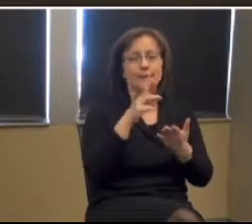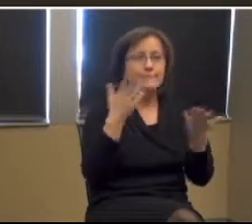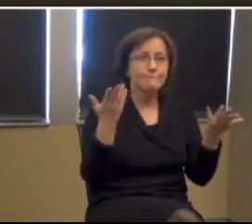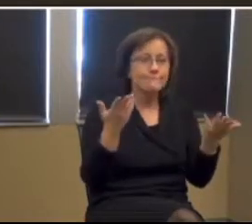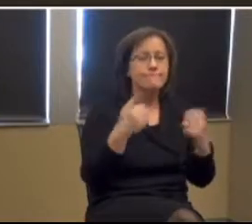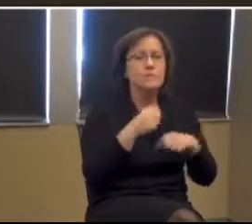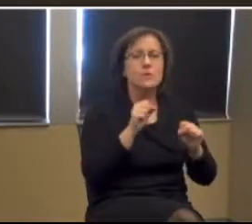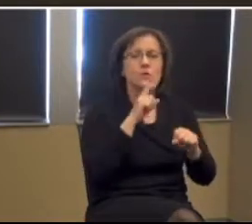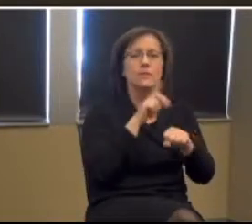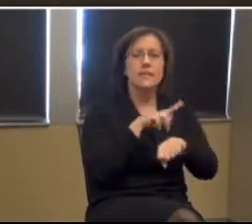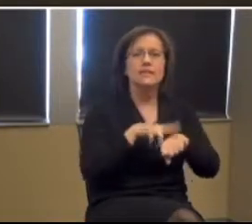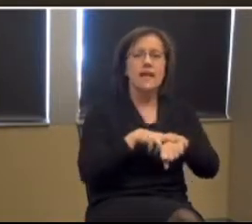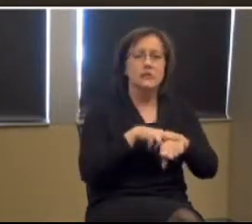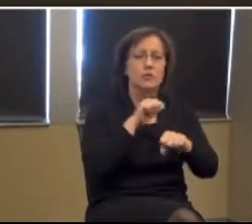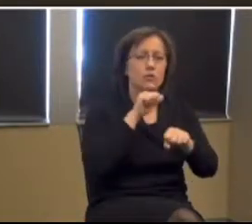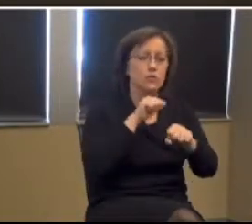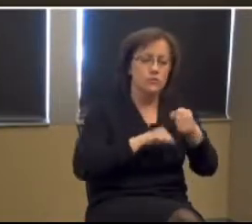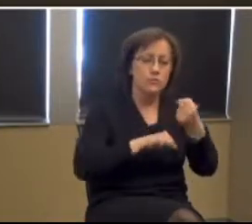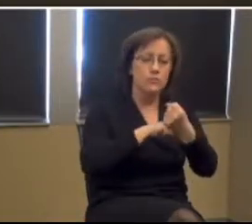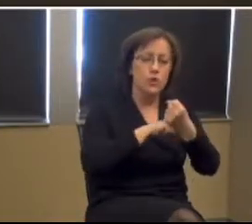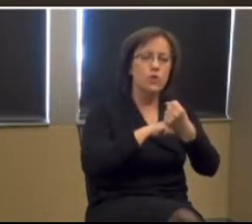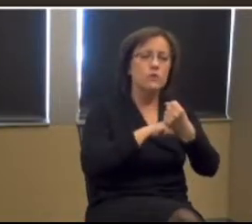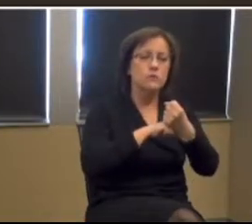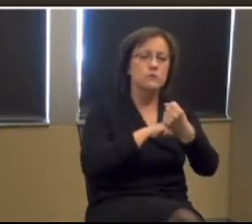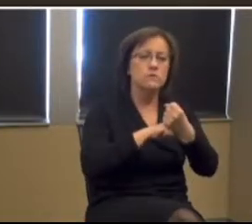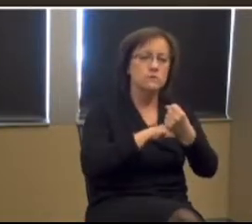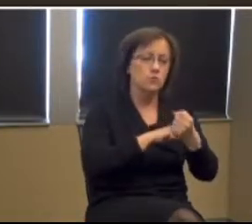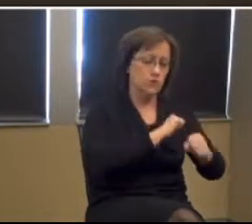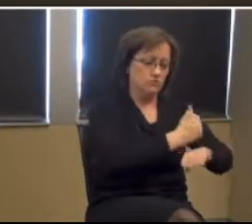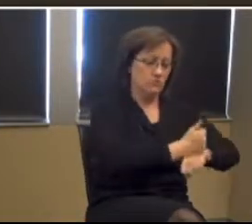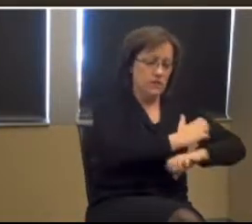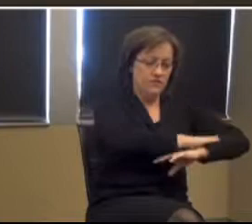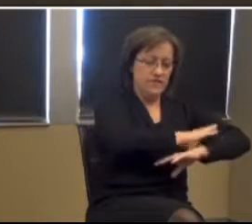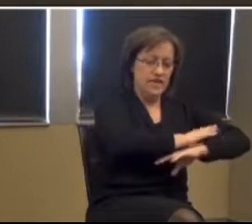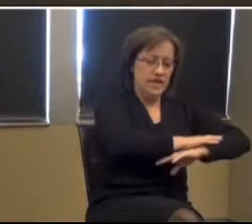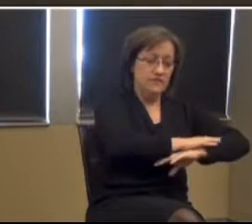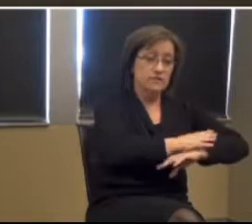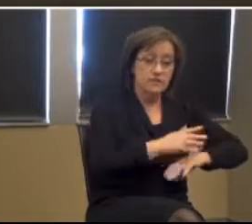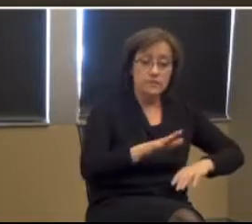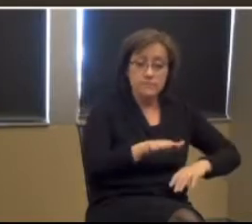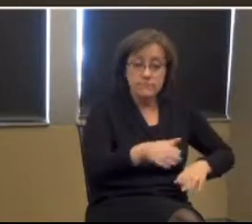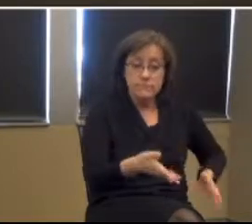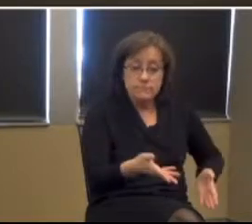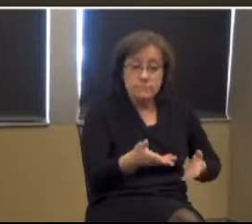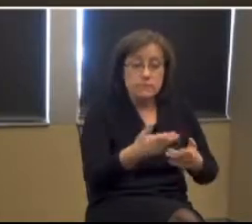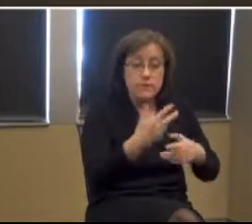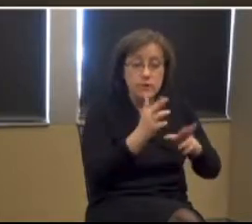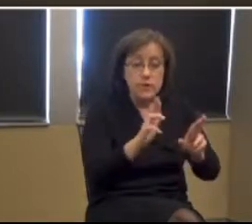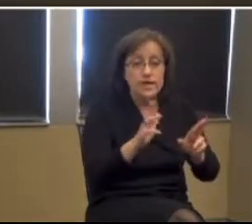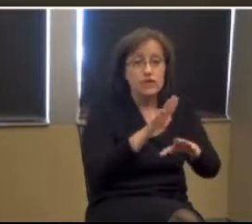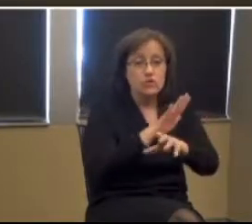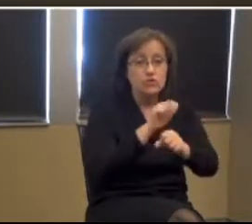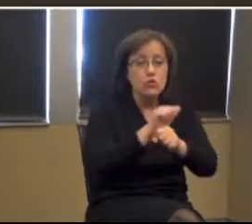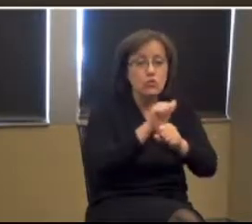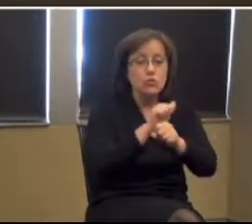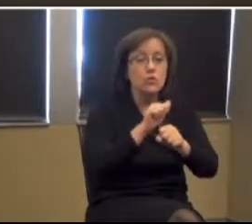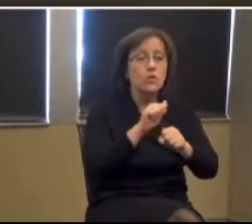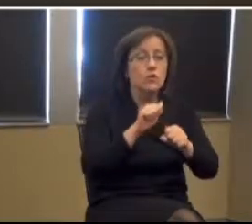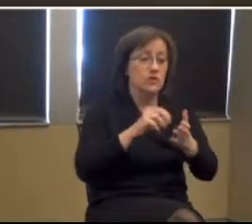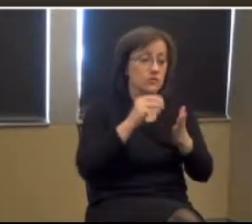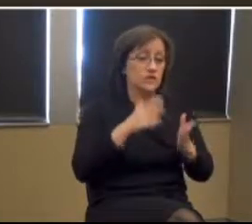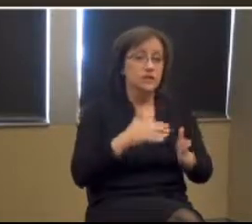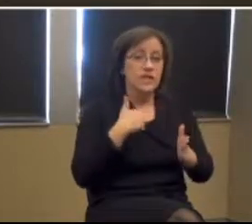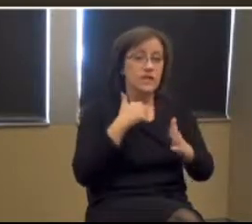at the student's desk where you tell your kiddos, you know, get ready and do your work. And then the student who has the work system will just pull this out